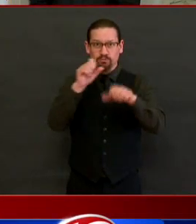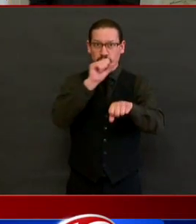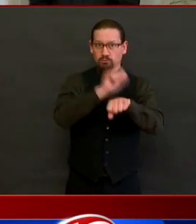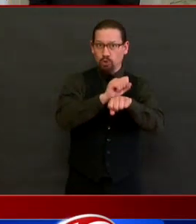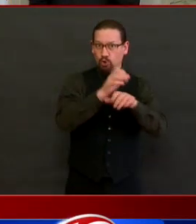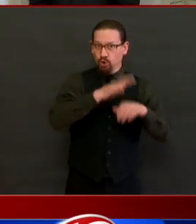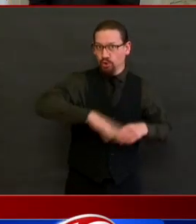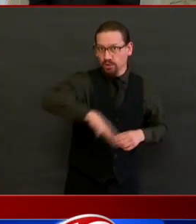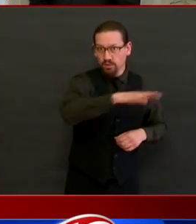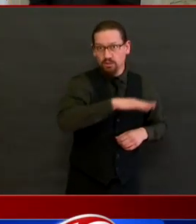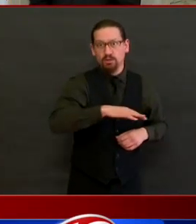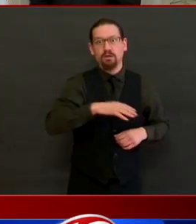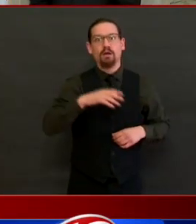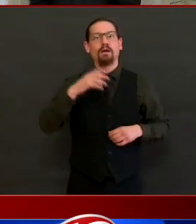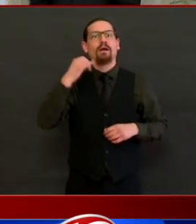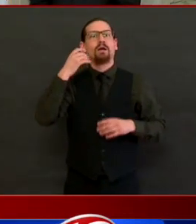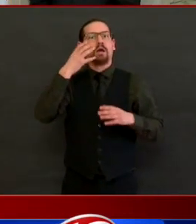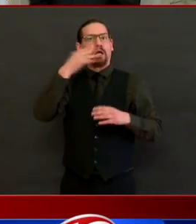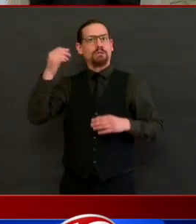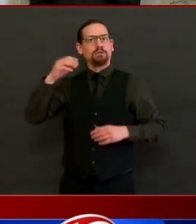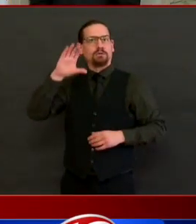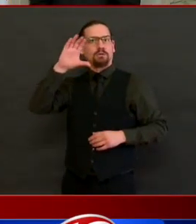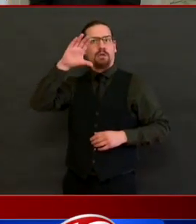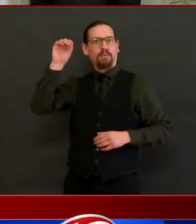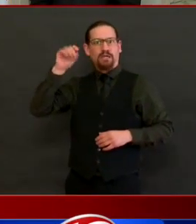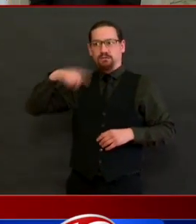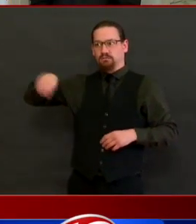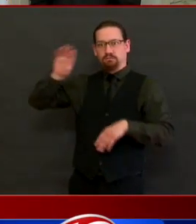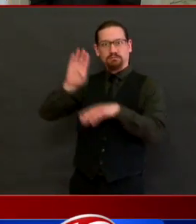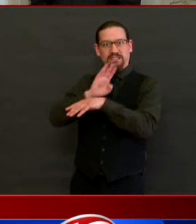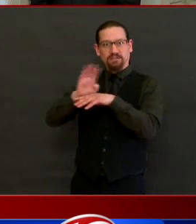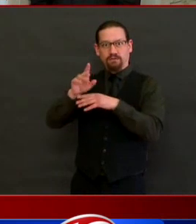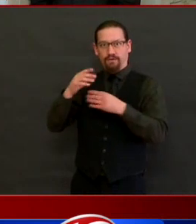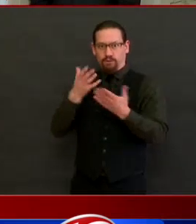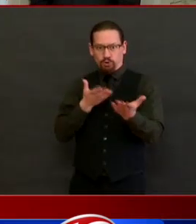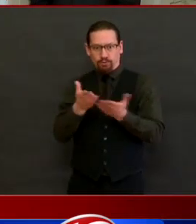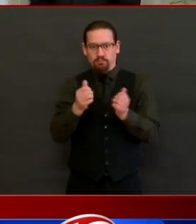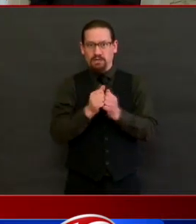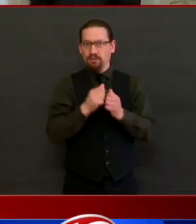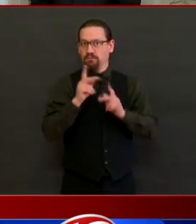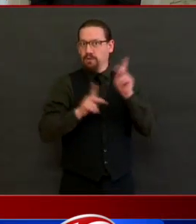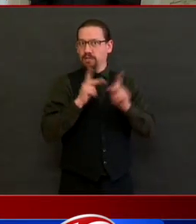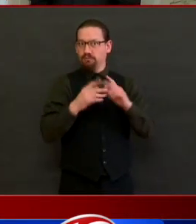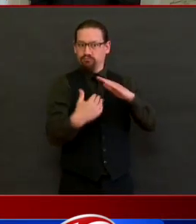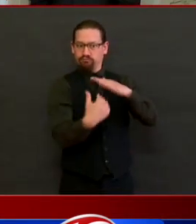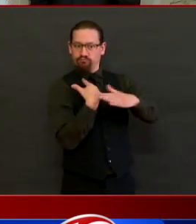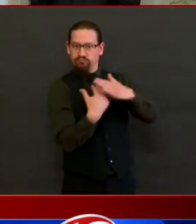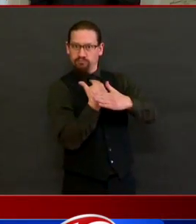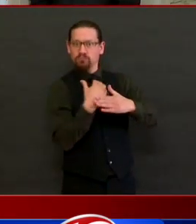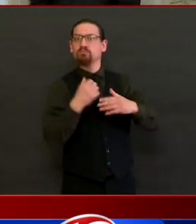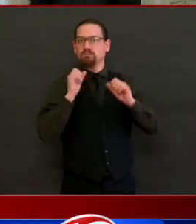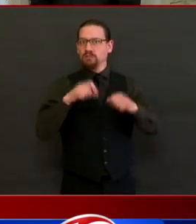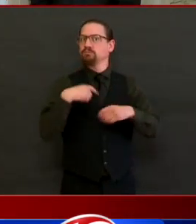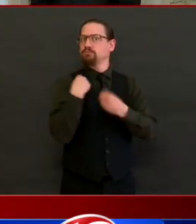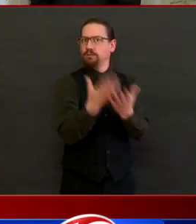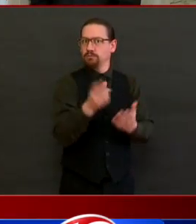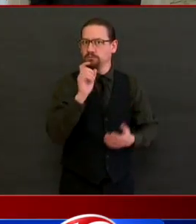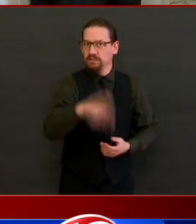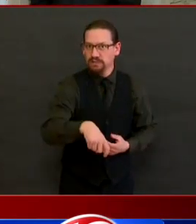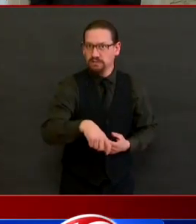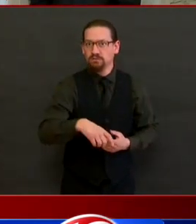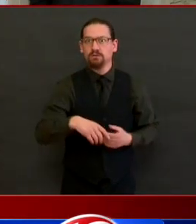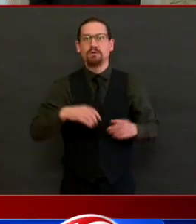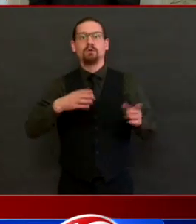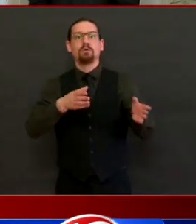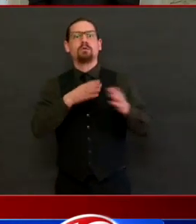businesses, office-based businesses, manufacturers, and nonprofits must wear cloth face